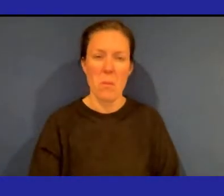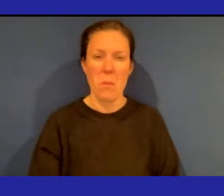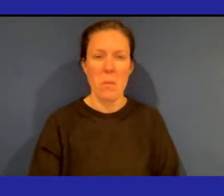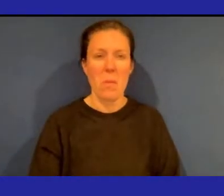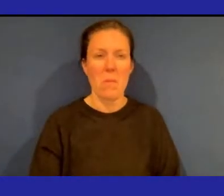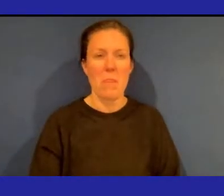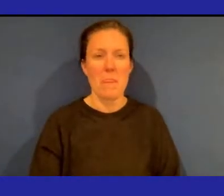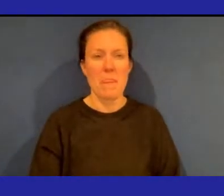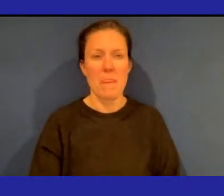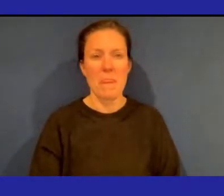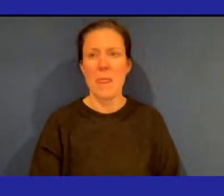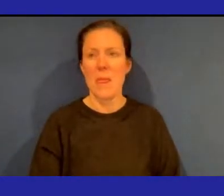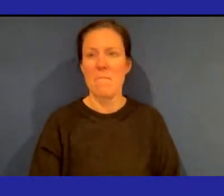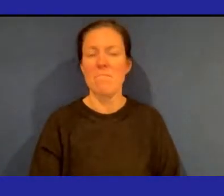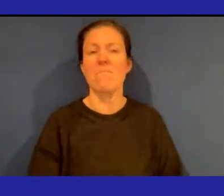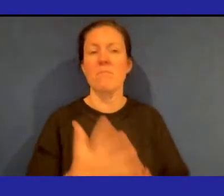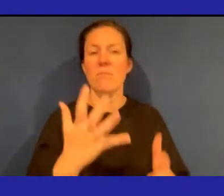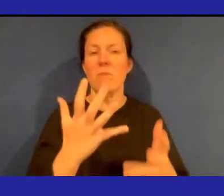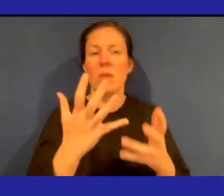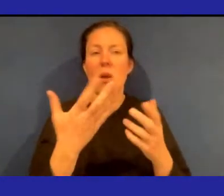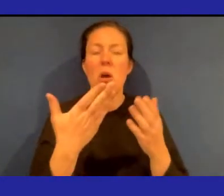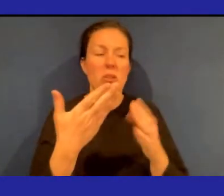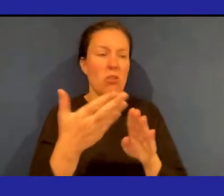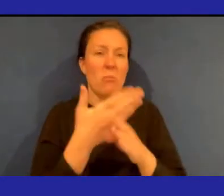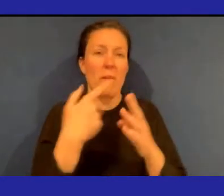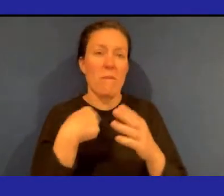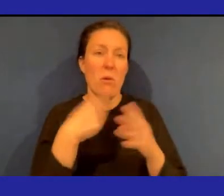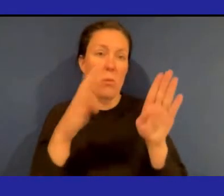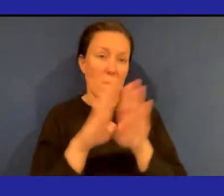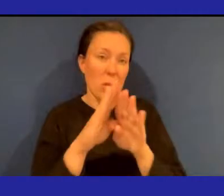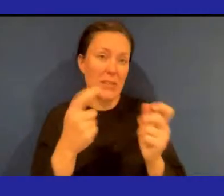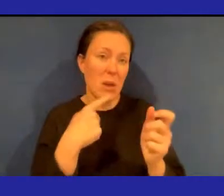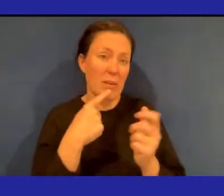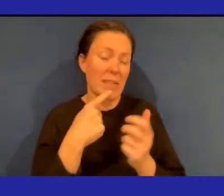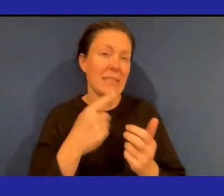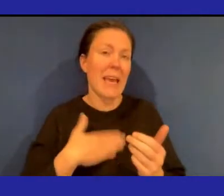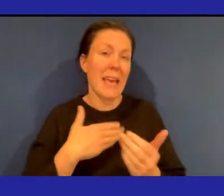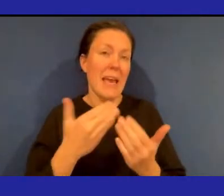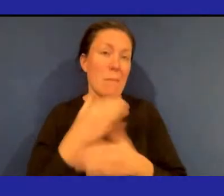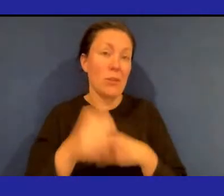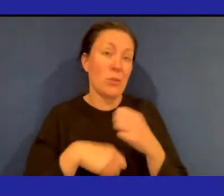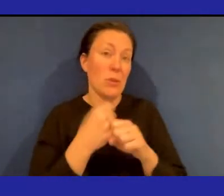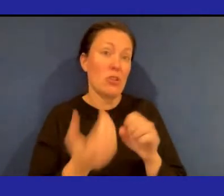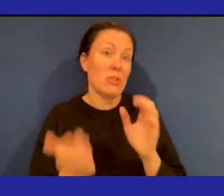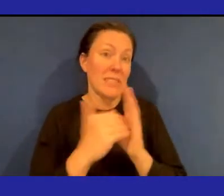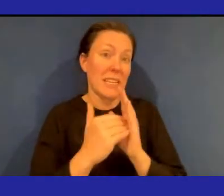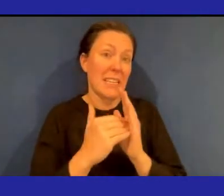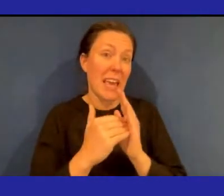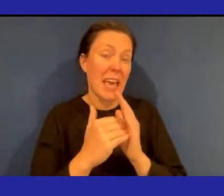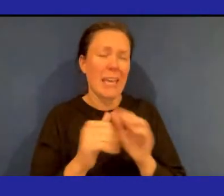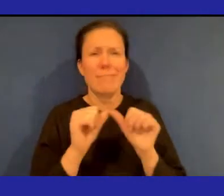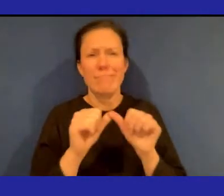So let me say to everyone before we close, Happy New Year's again. And let's keep up the good work.